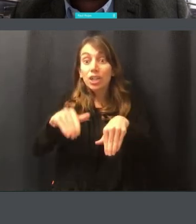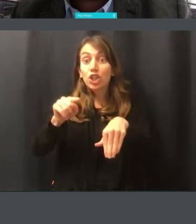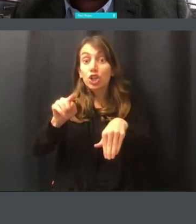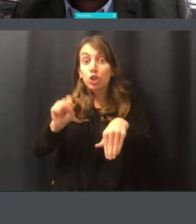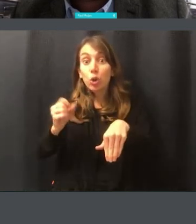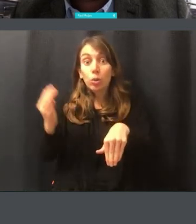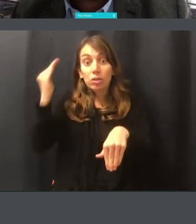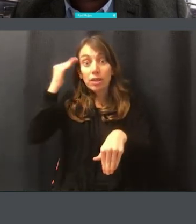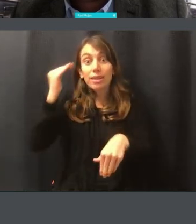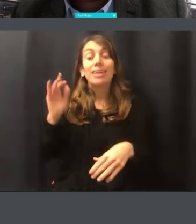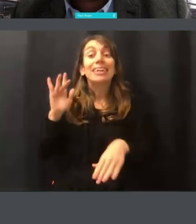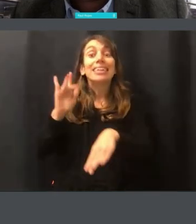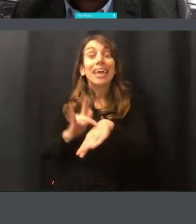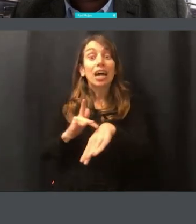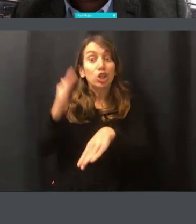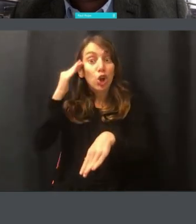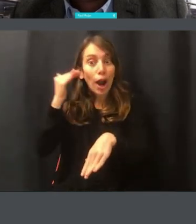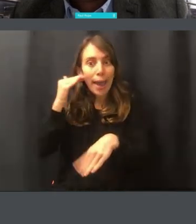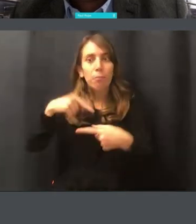Tócate la cabeza.